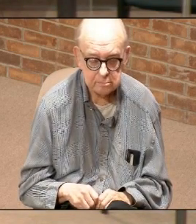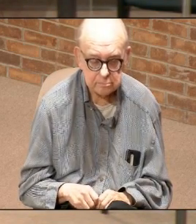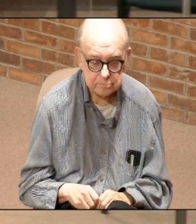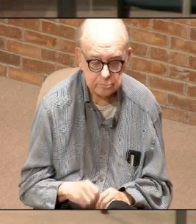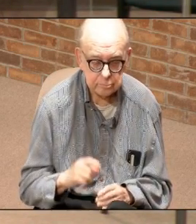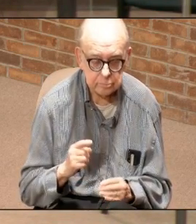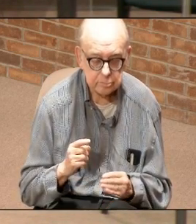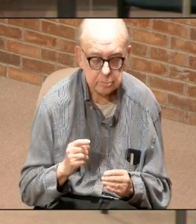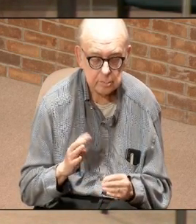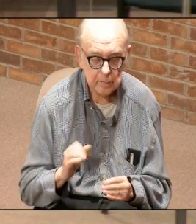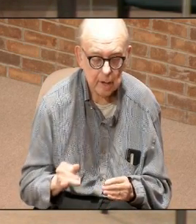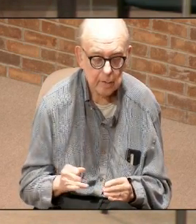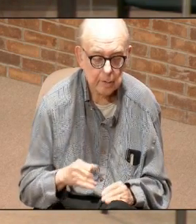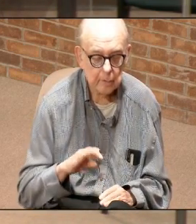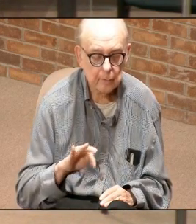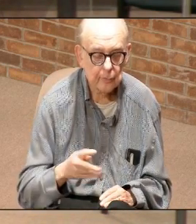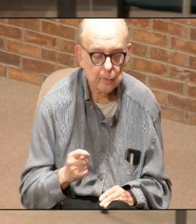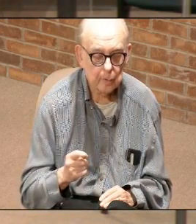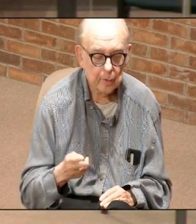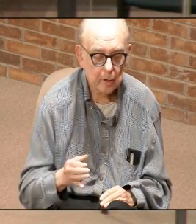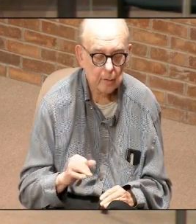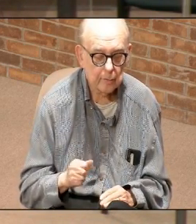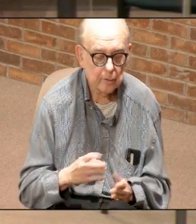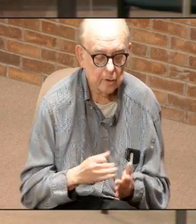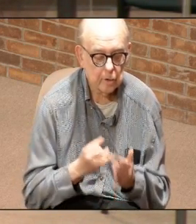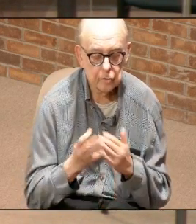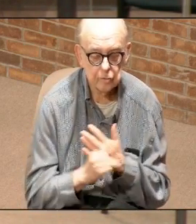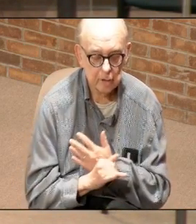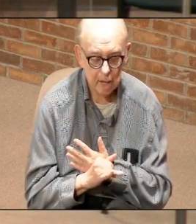by the 4th of July.